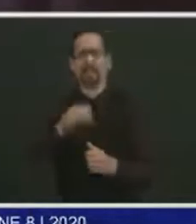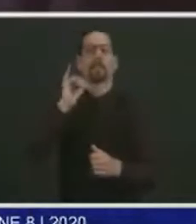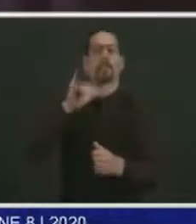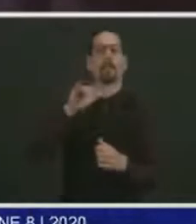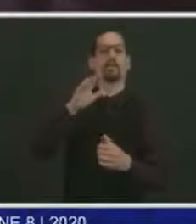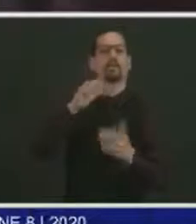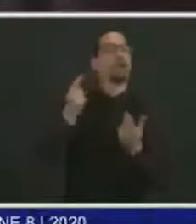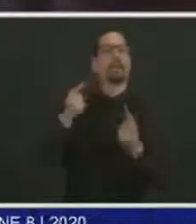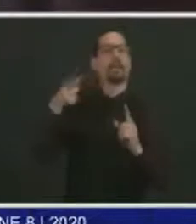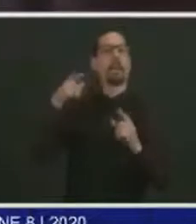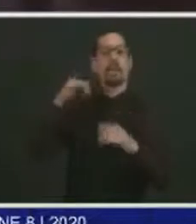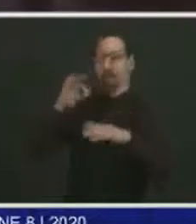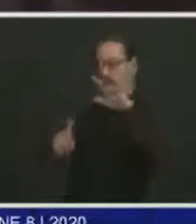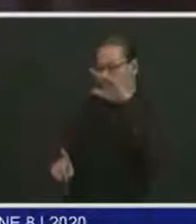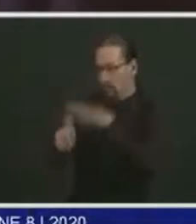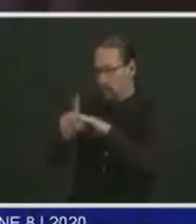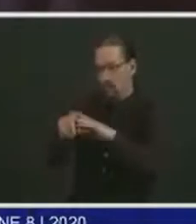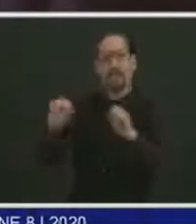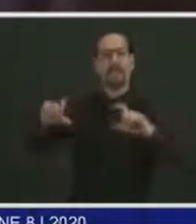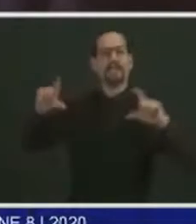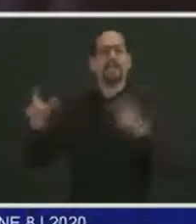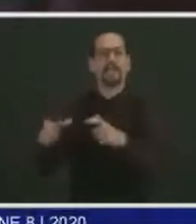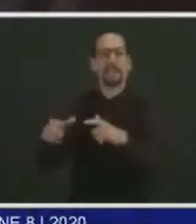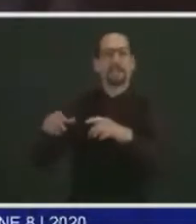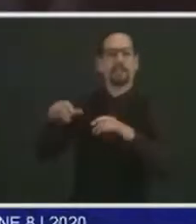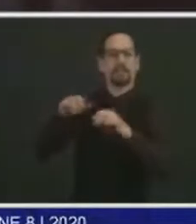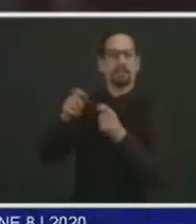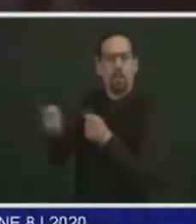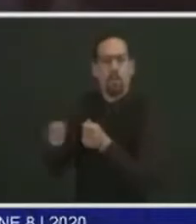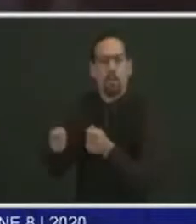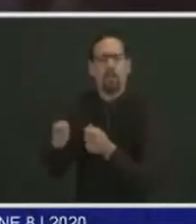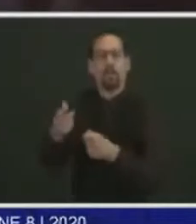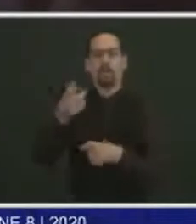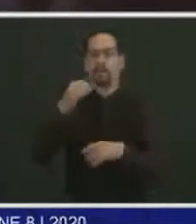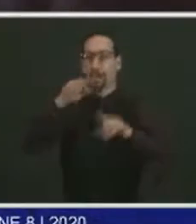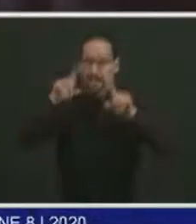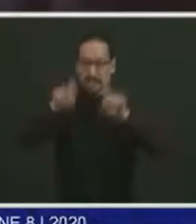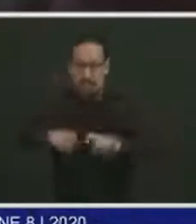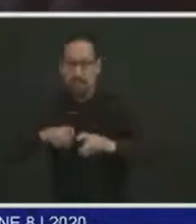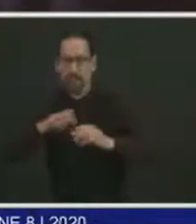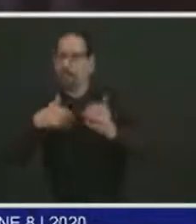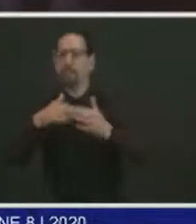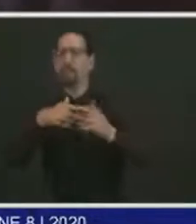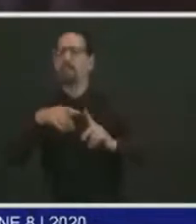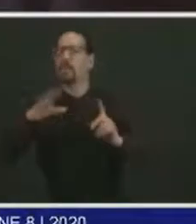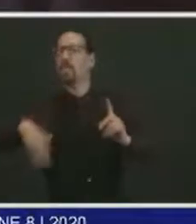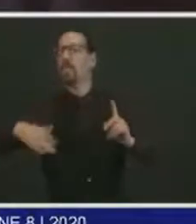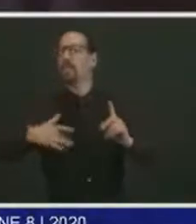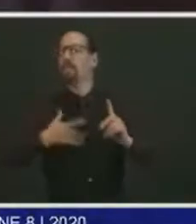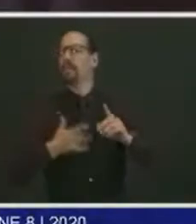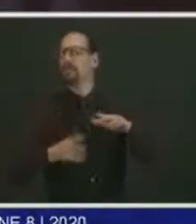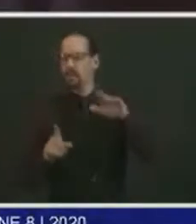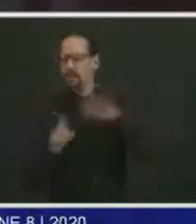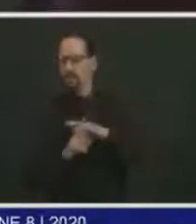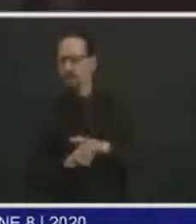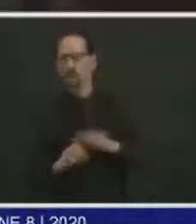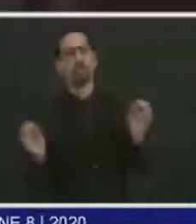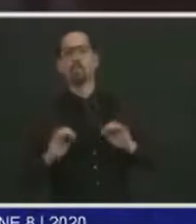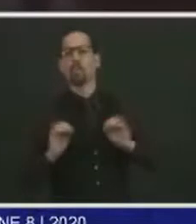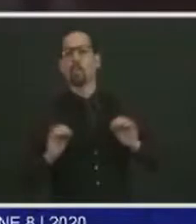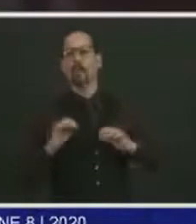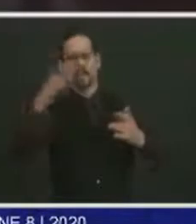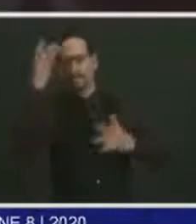do enough testing of people who don't have symptoms, we can catch it early enough and then try to put a lid on the